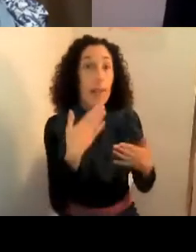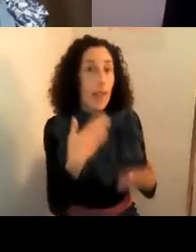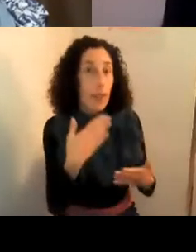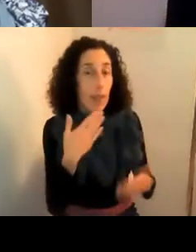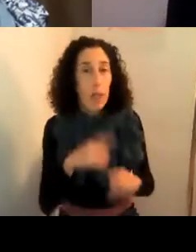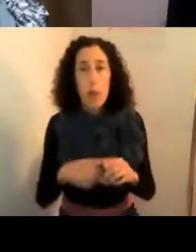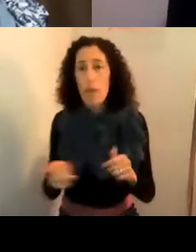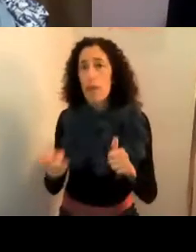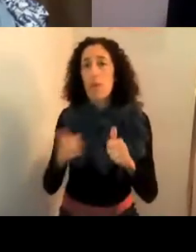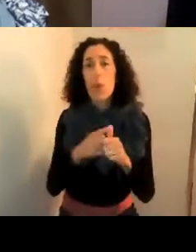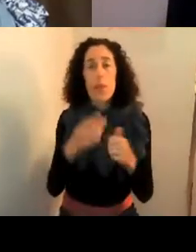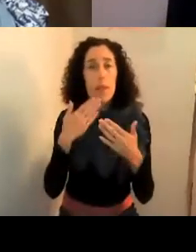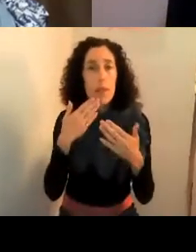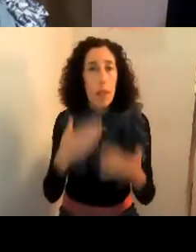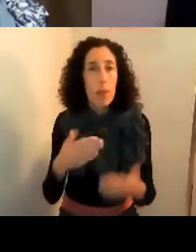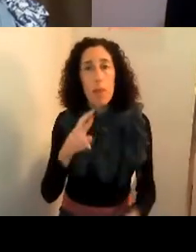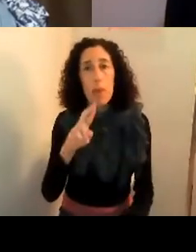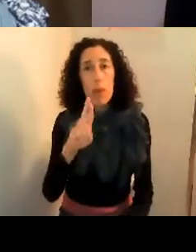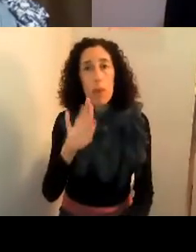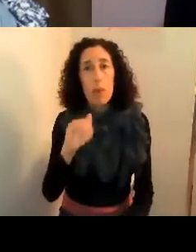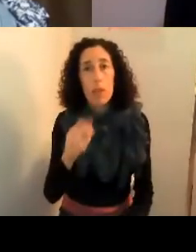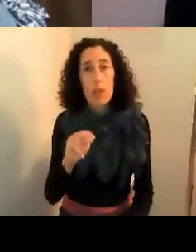important conversation.